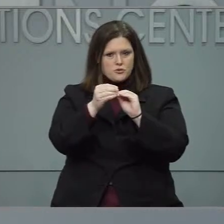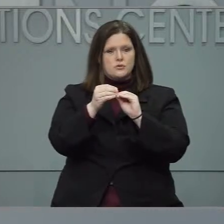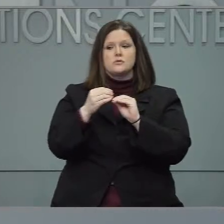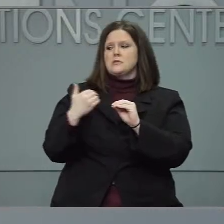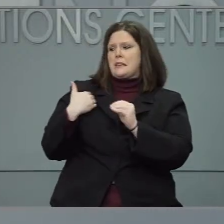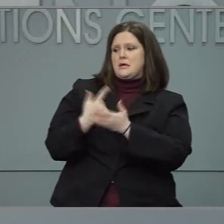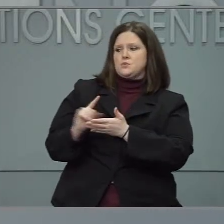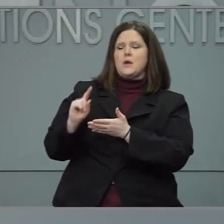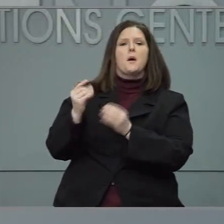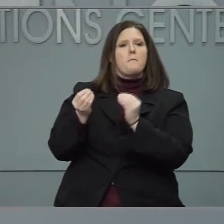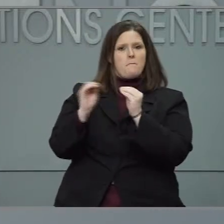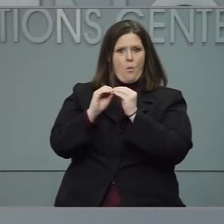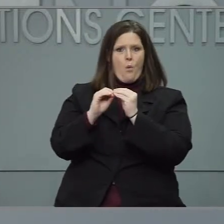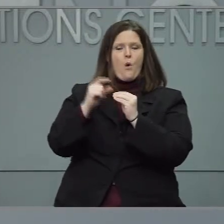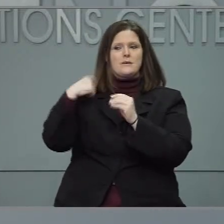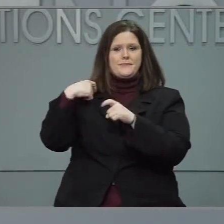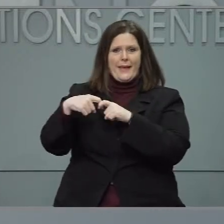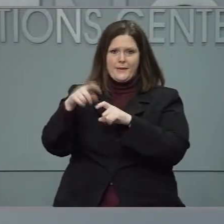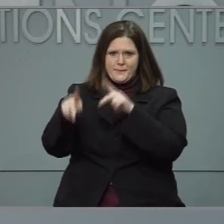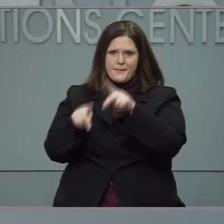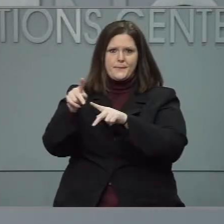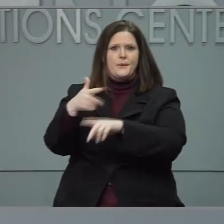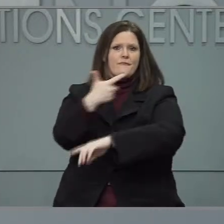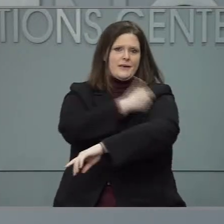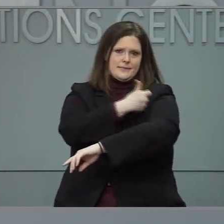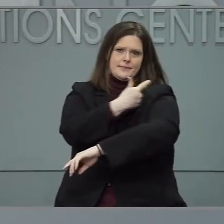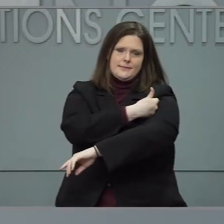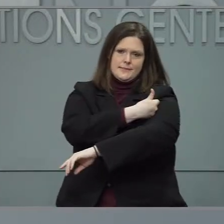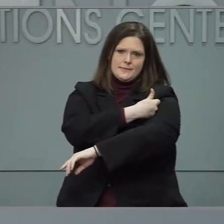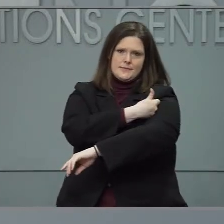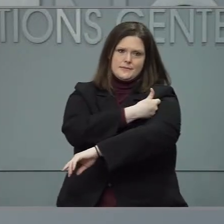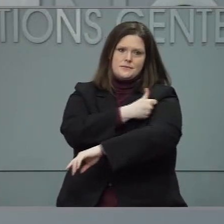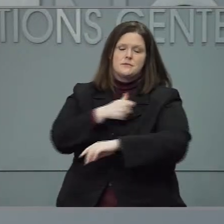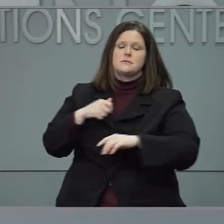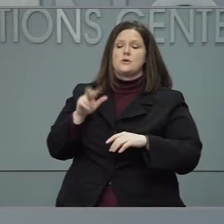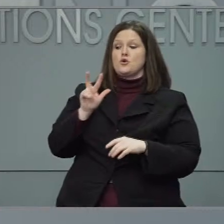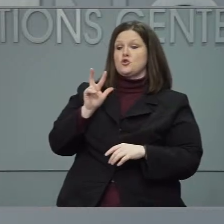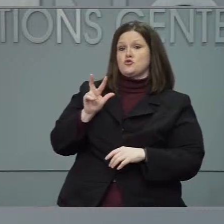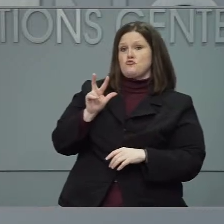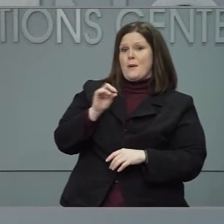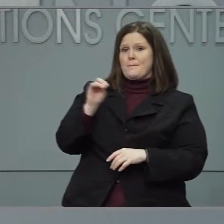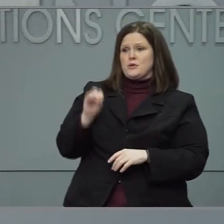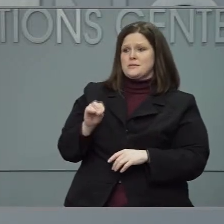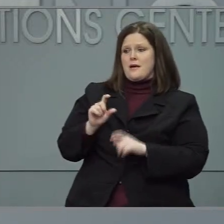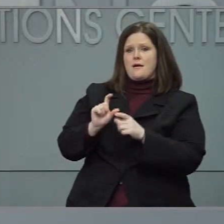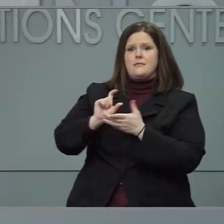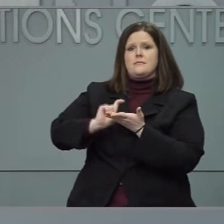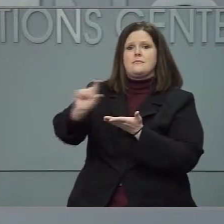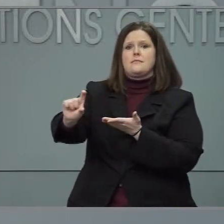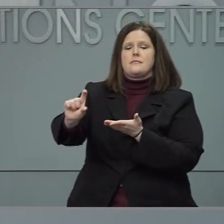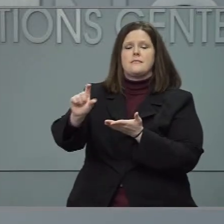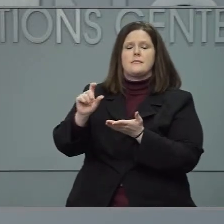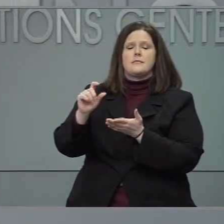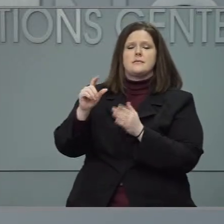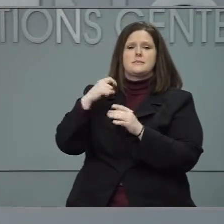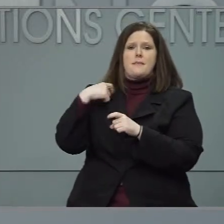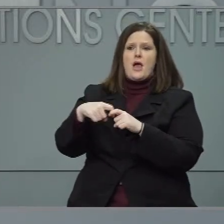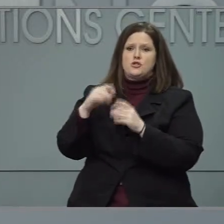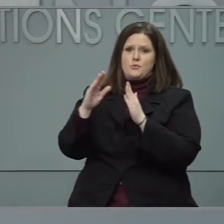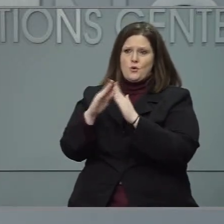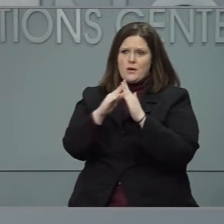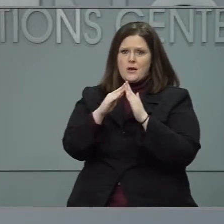Hispanic community. We had been about 3% of vaccines were going to our Hispanic community. We know they make up about